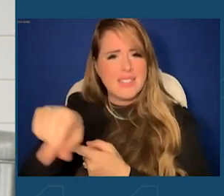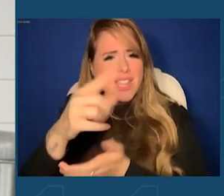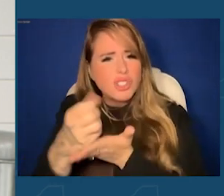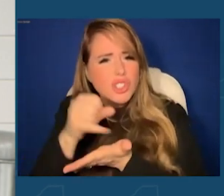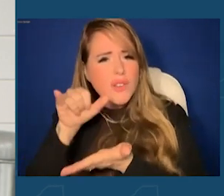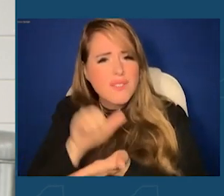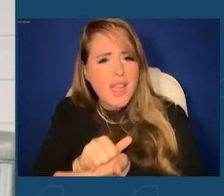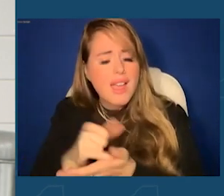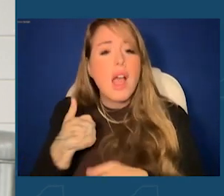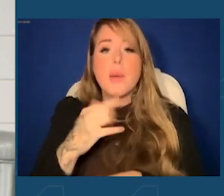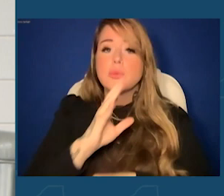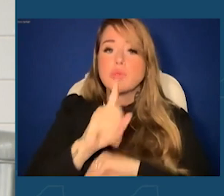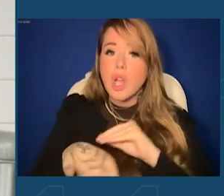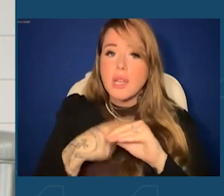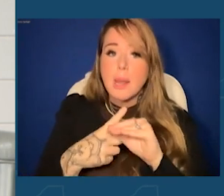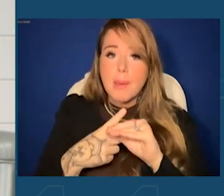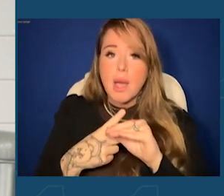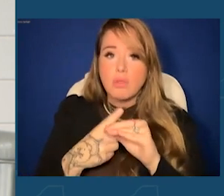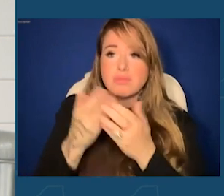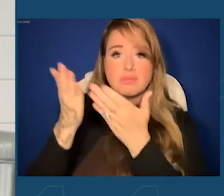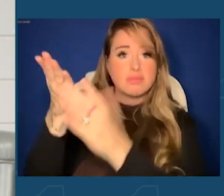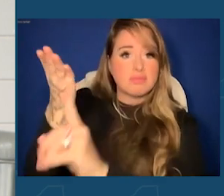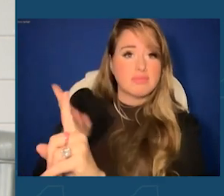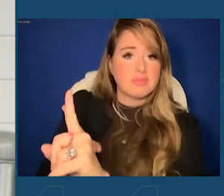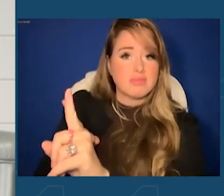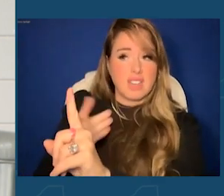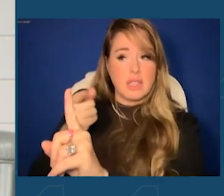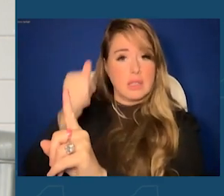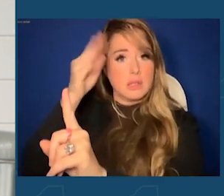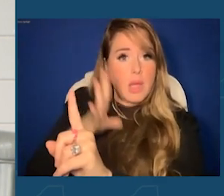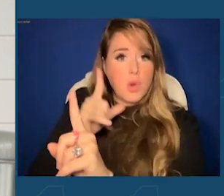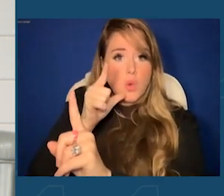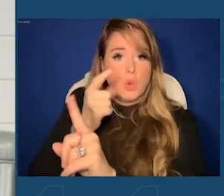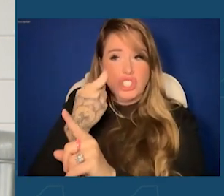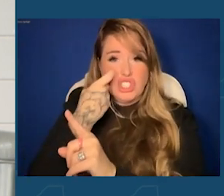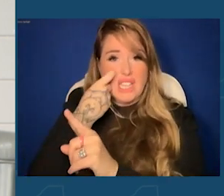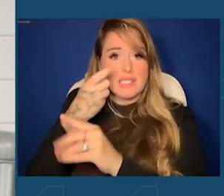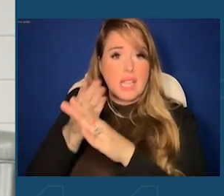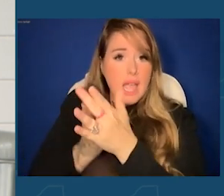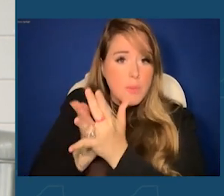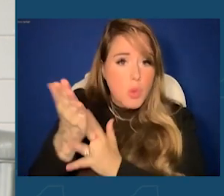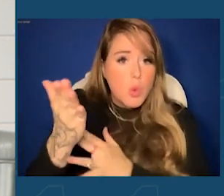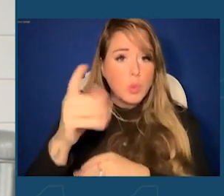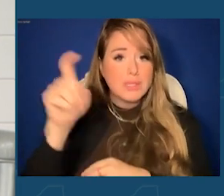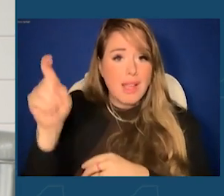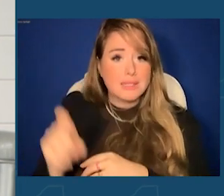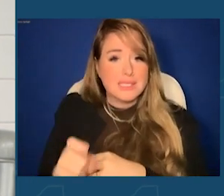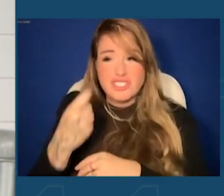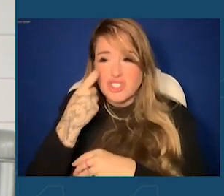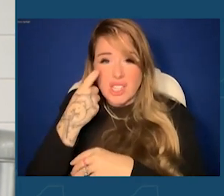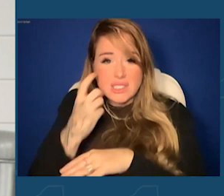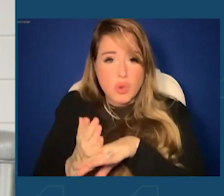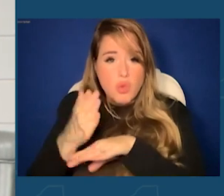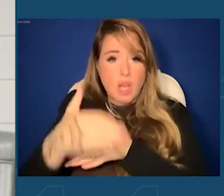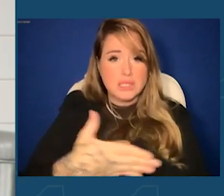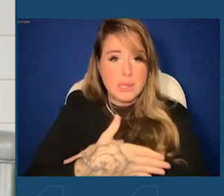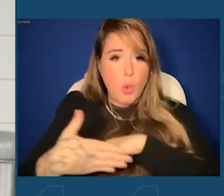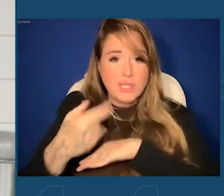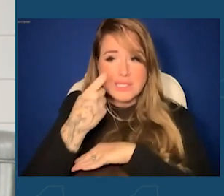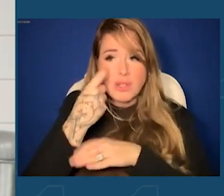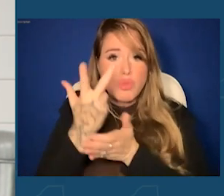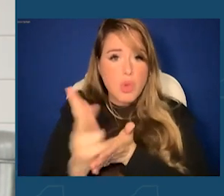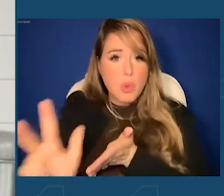about Javier, who just crossed the border from Texas 3 weeks ago with